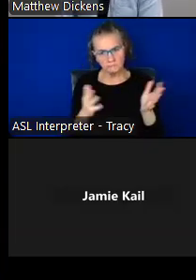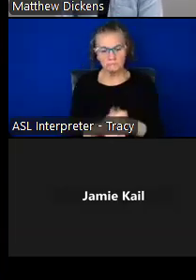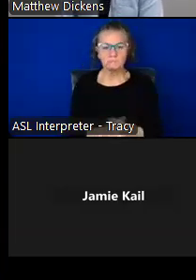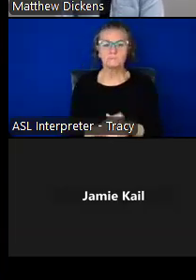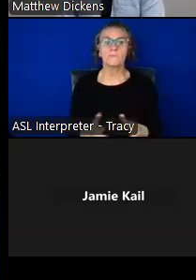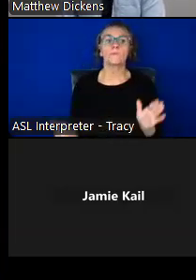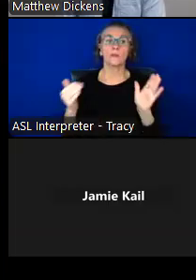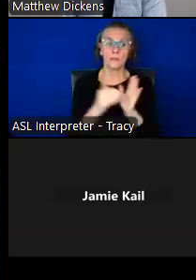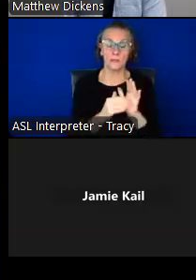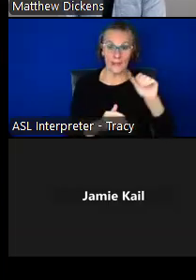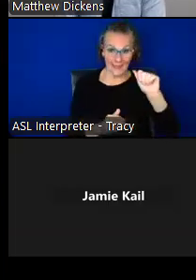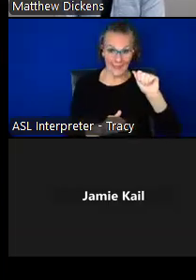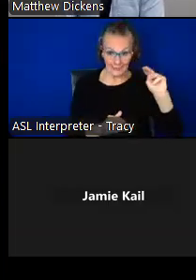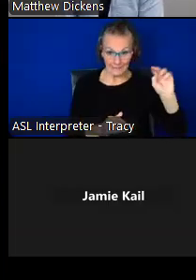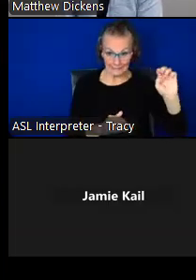Again, A&E